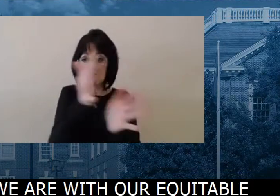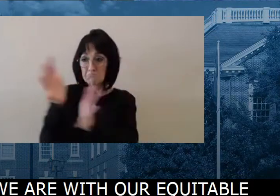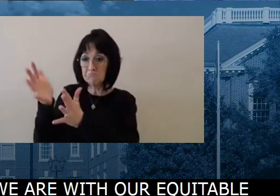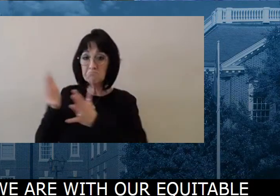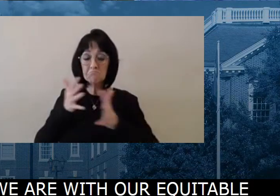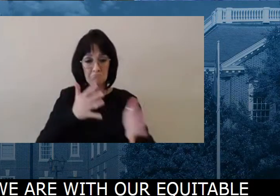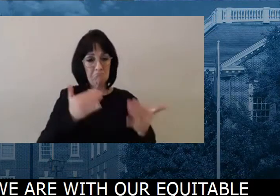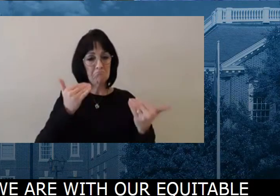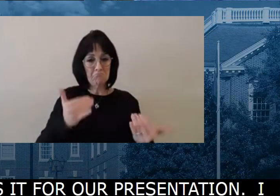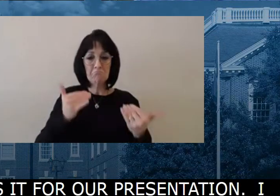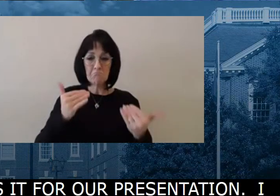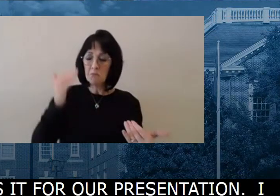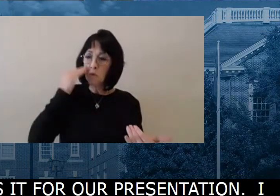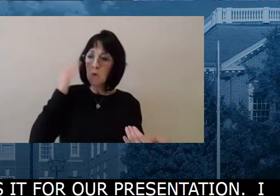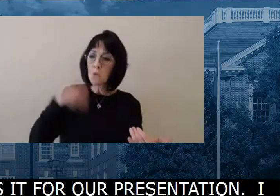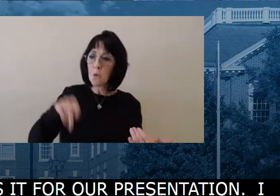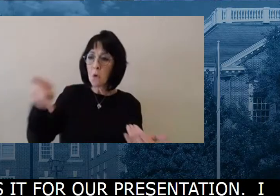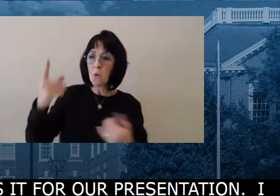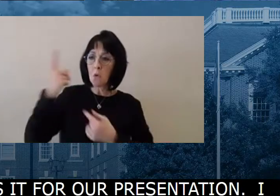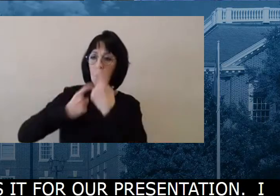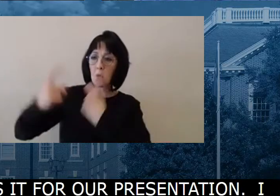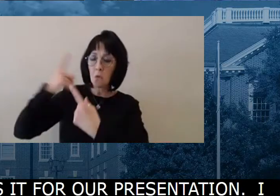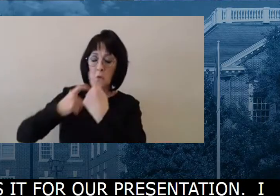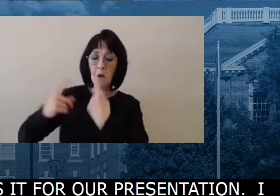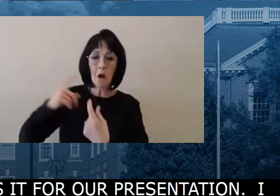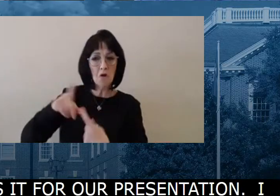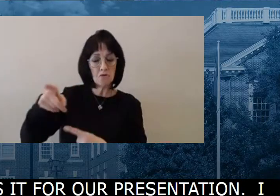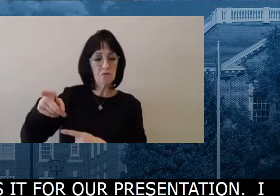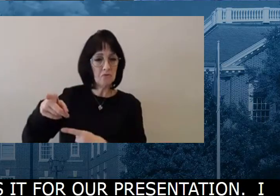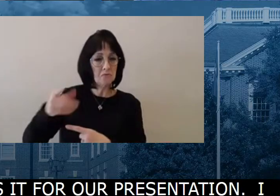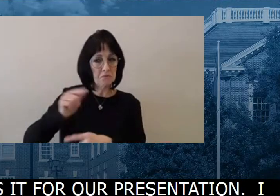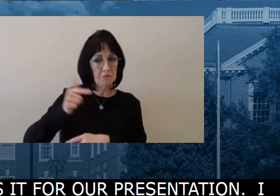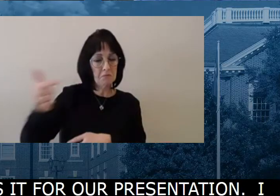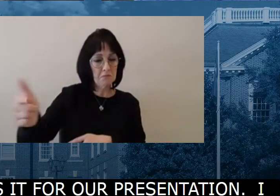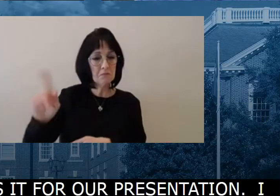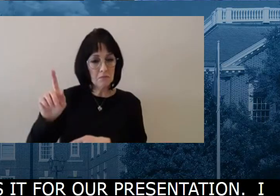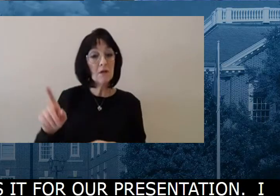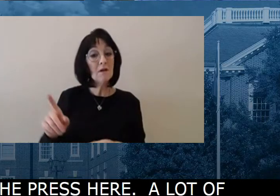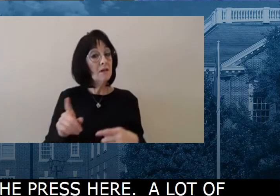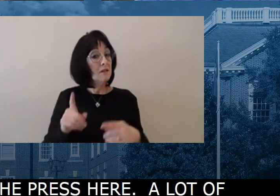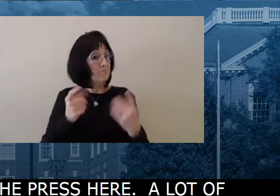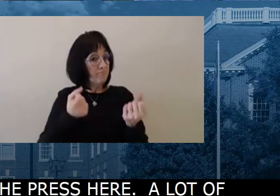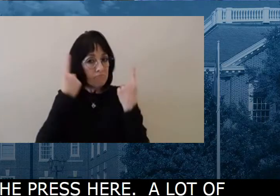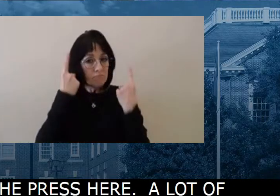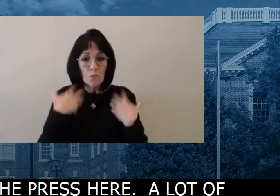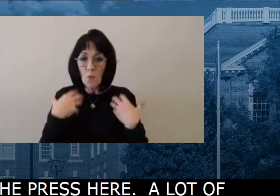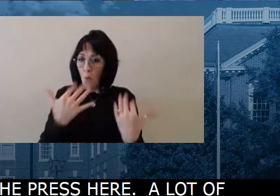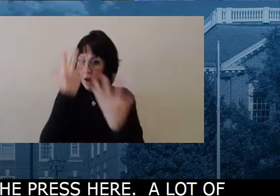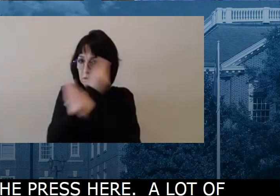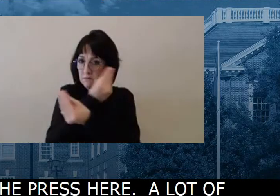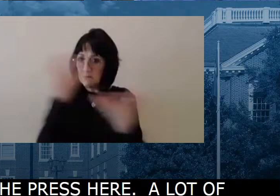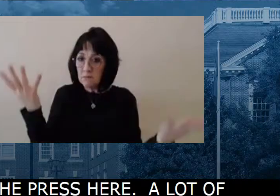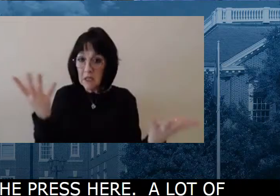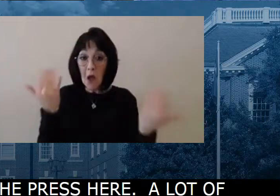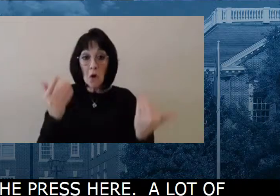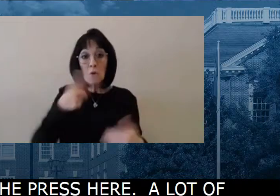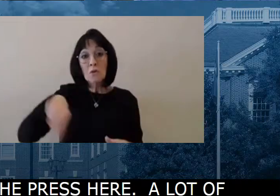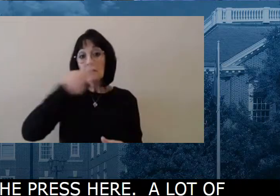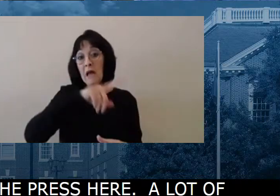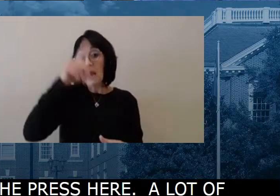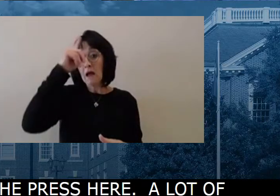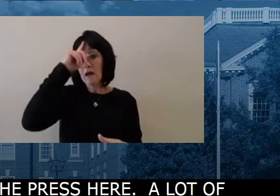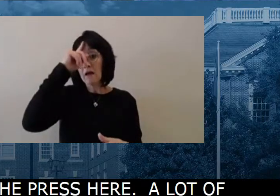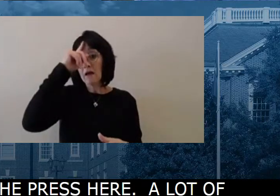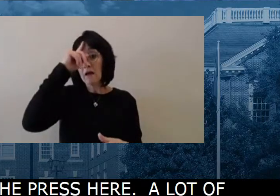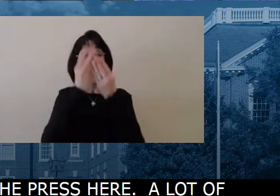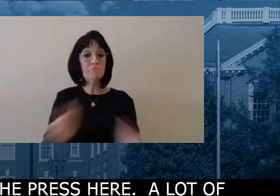ahead. Not a time to let down our guard. It is a time, if you haven't been vaccinated, to take the first opportunity you get to get